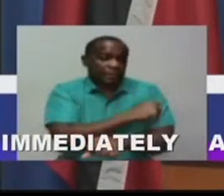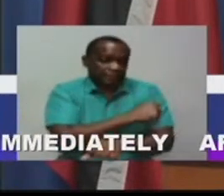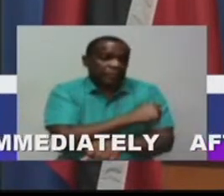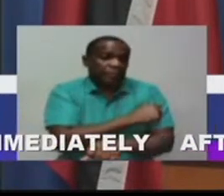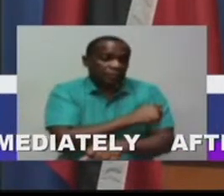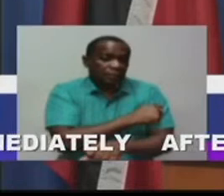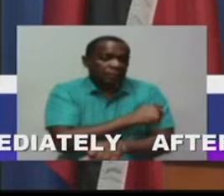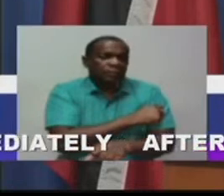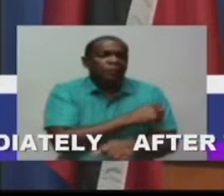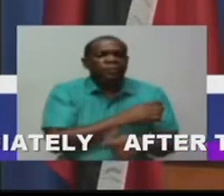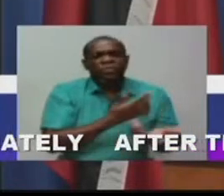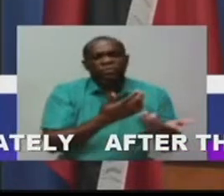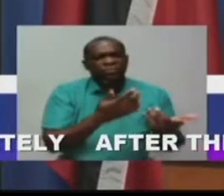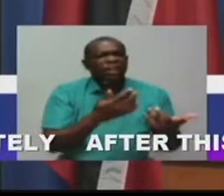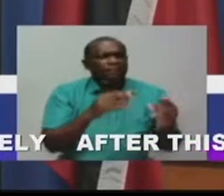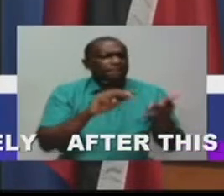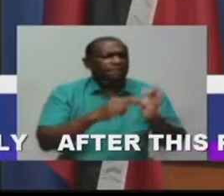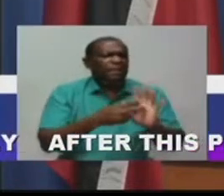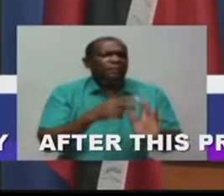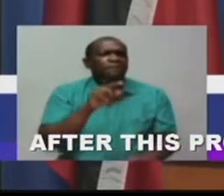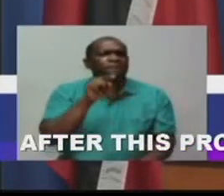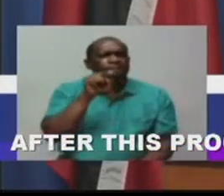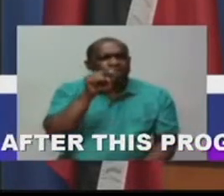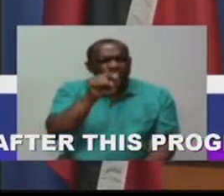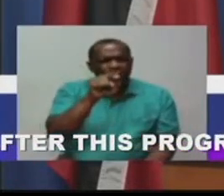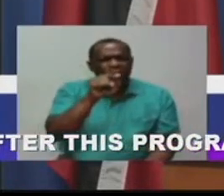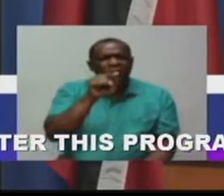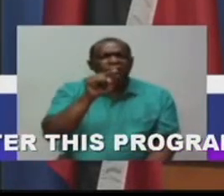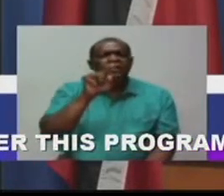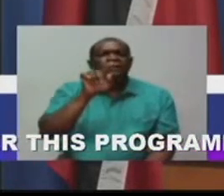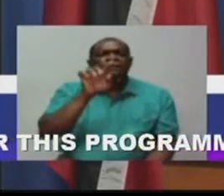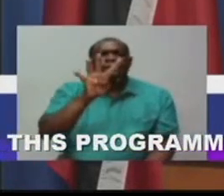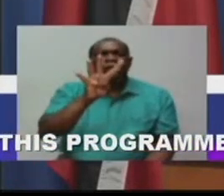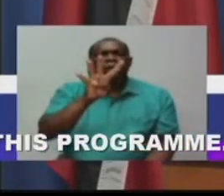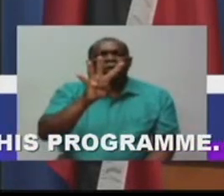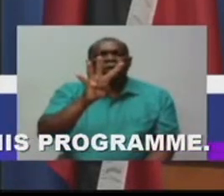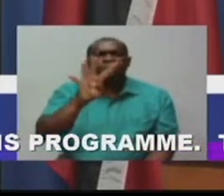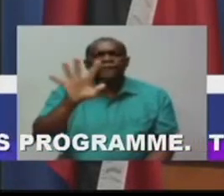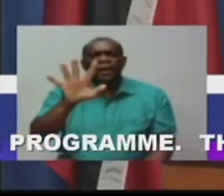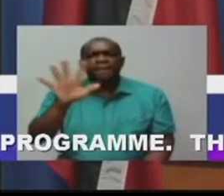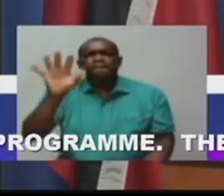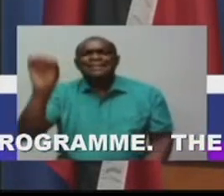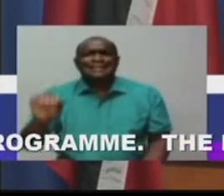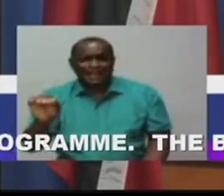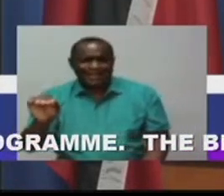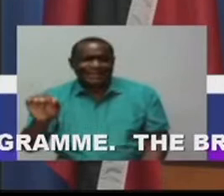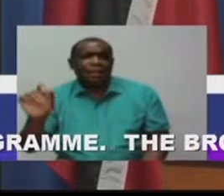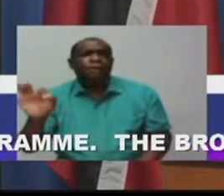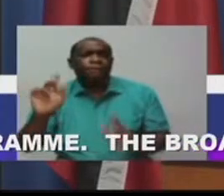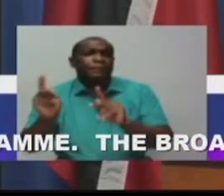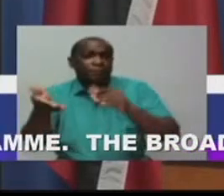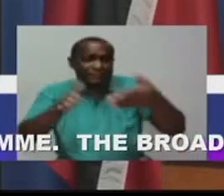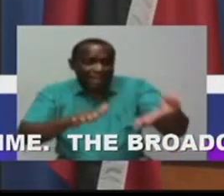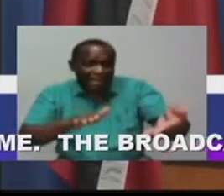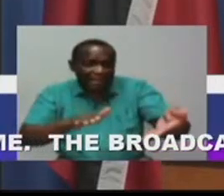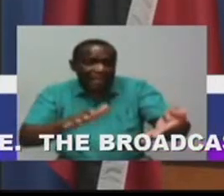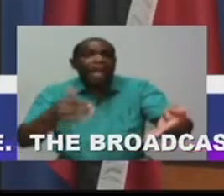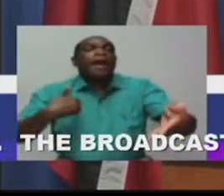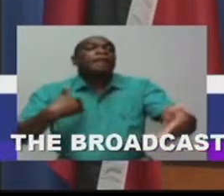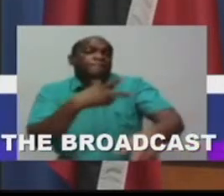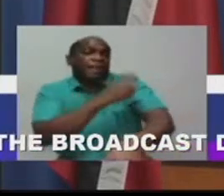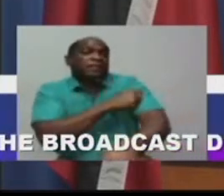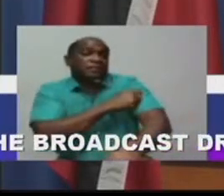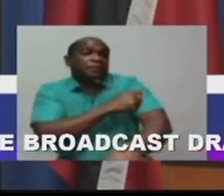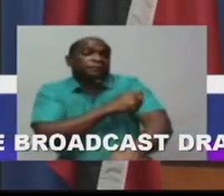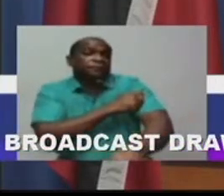of 0.45% of all deaths that would have been vaccinated, meaning Of the cases that would have died from June 8 to